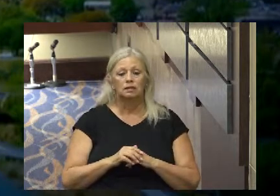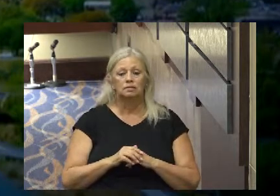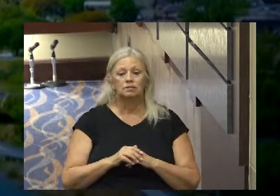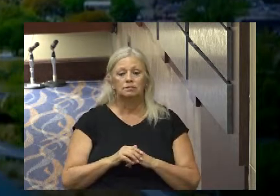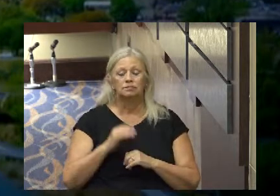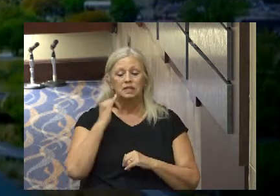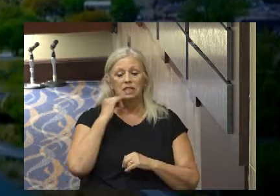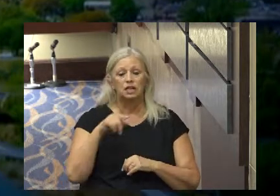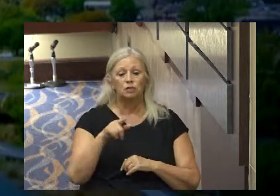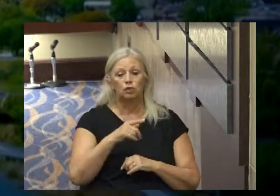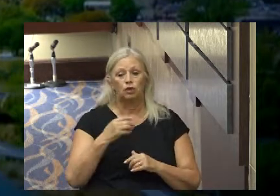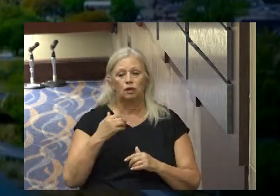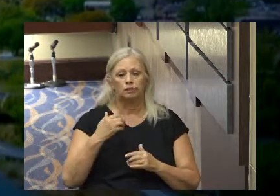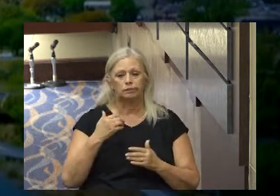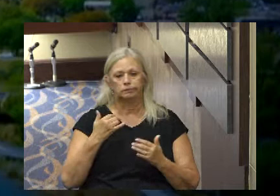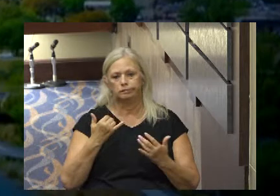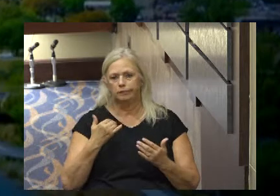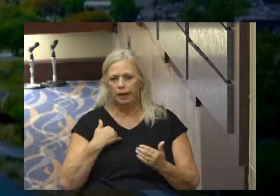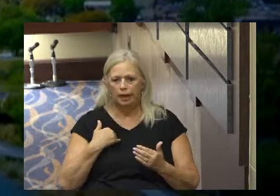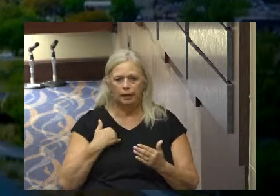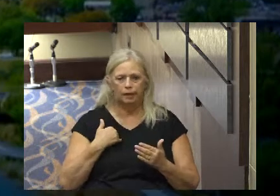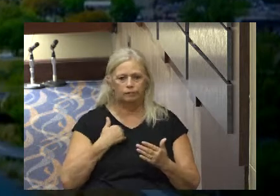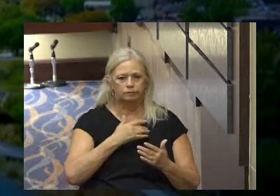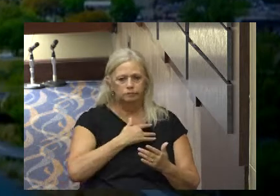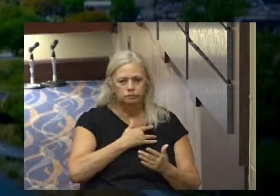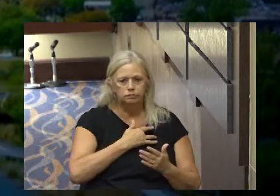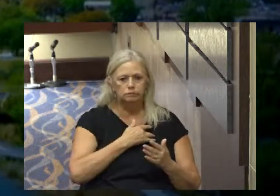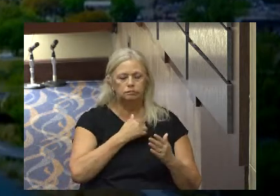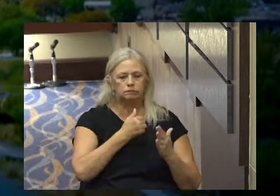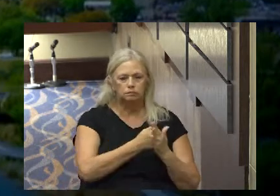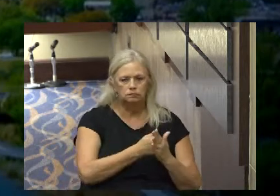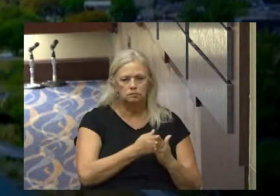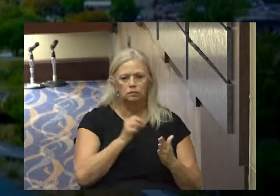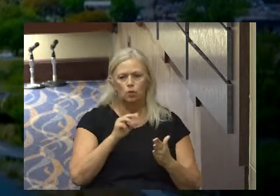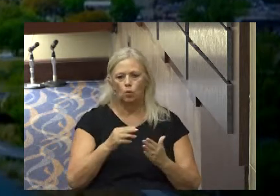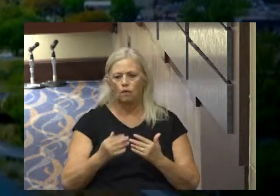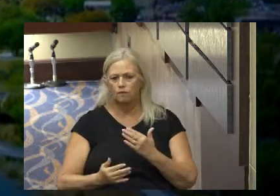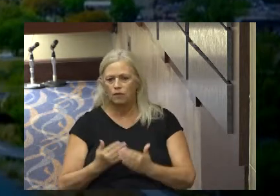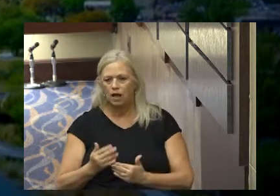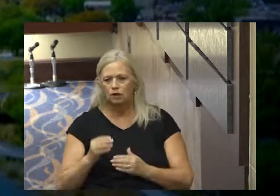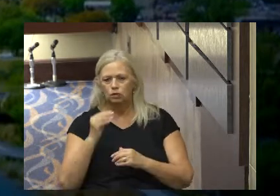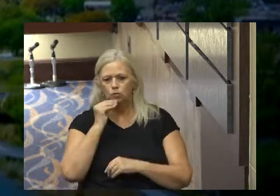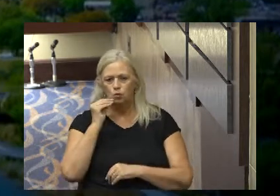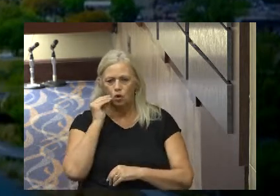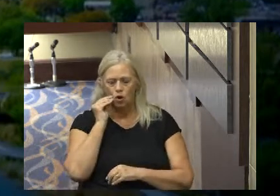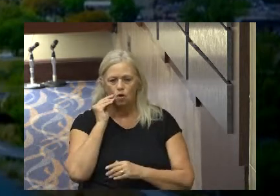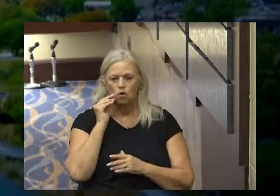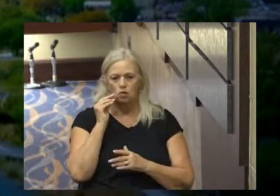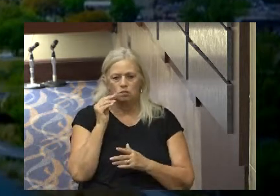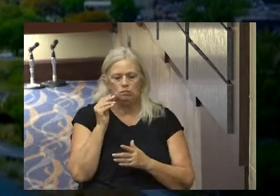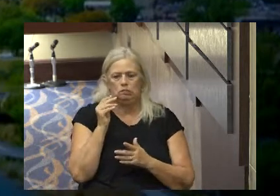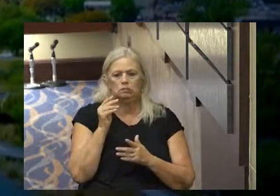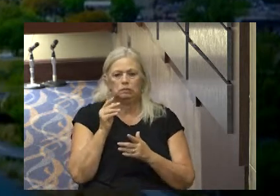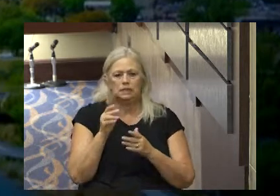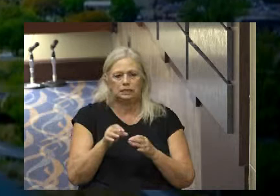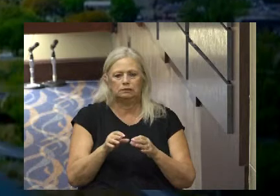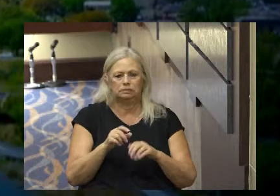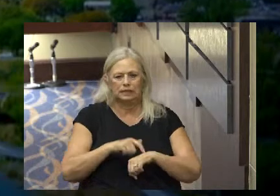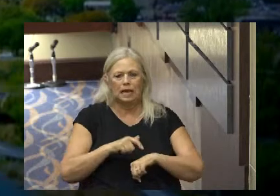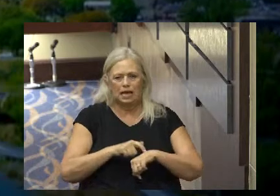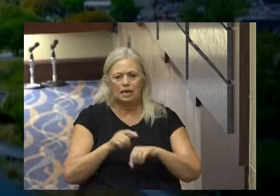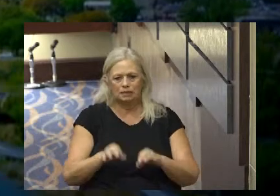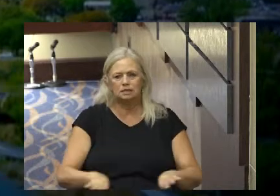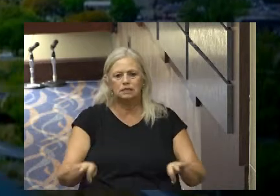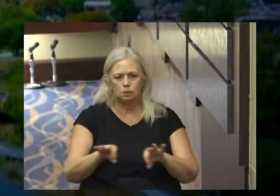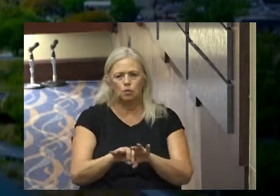a cardiac arrest or have a fire in your home, those seconds do matter quite a bit. So we